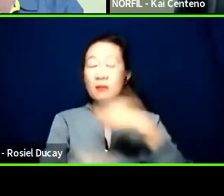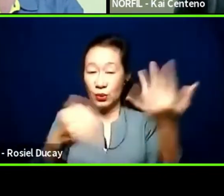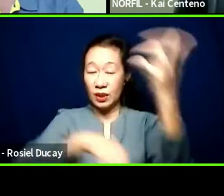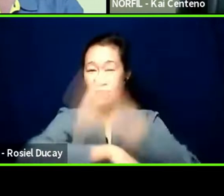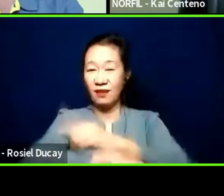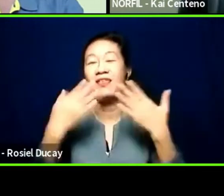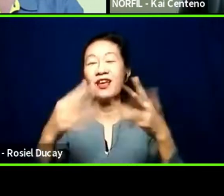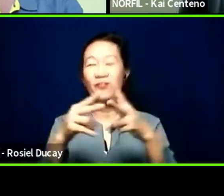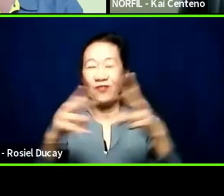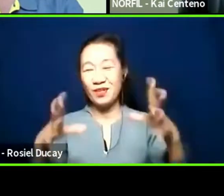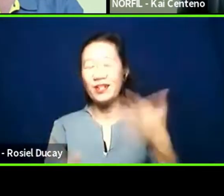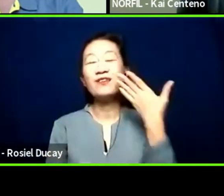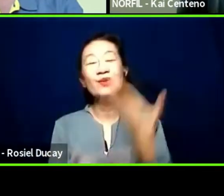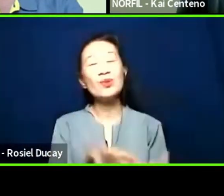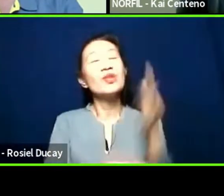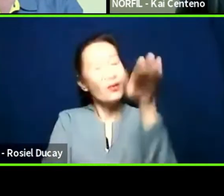at magandang hapon.